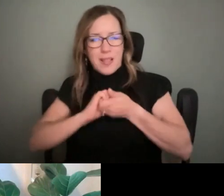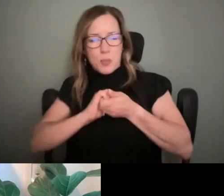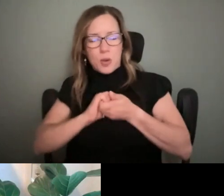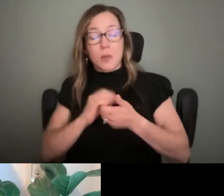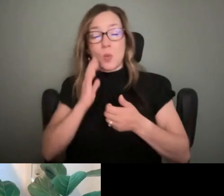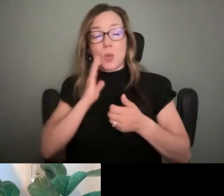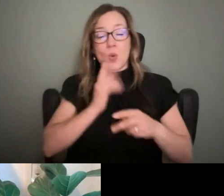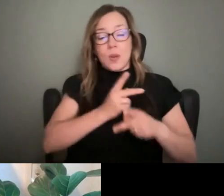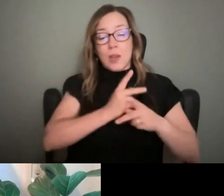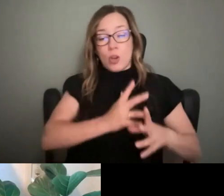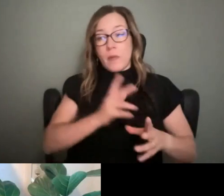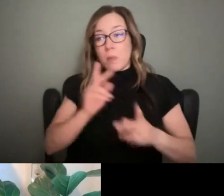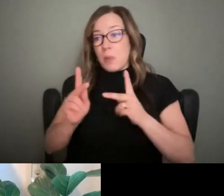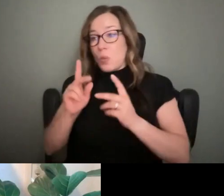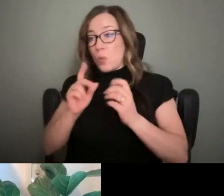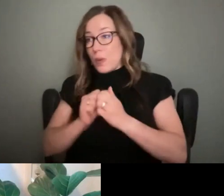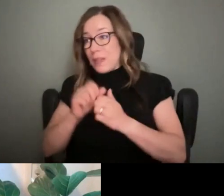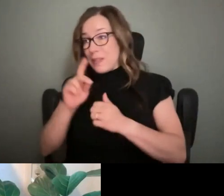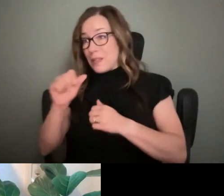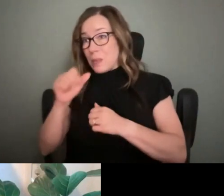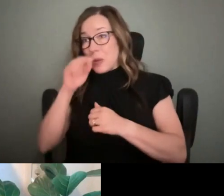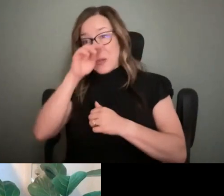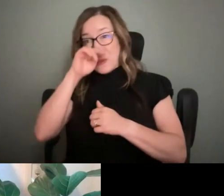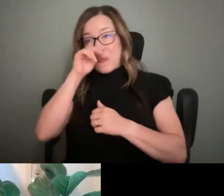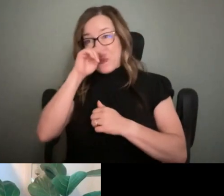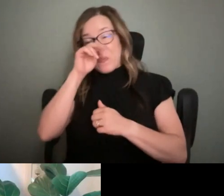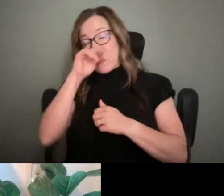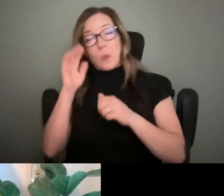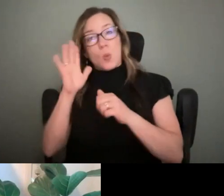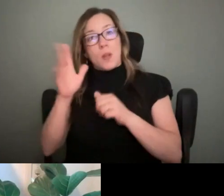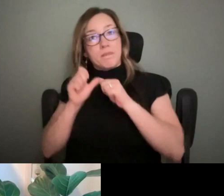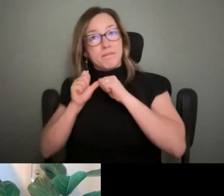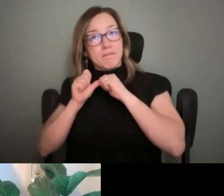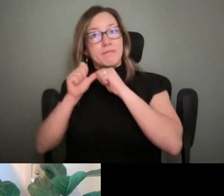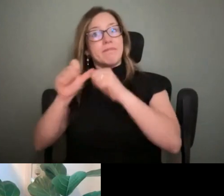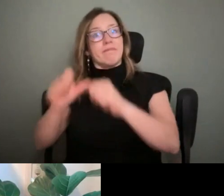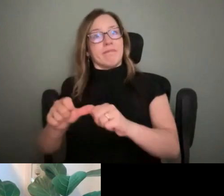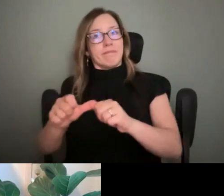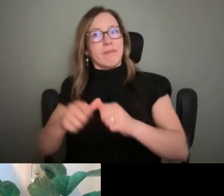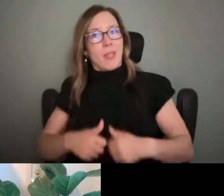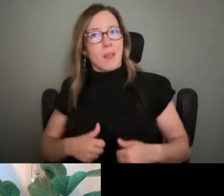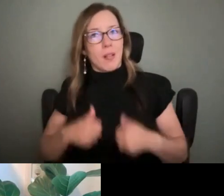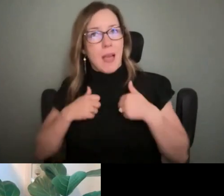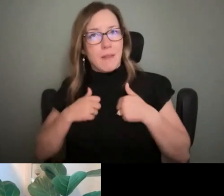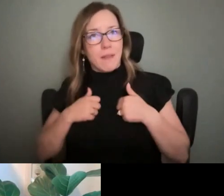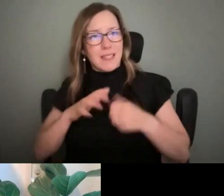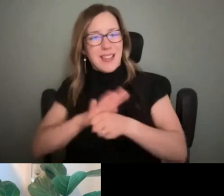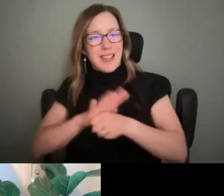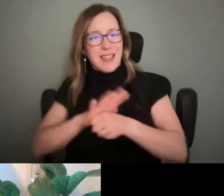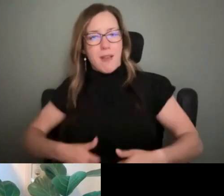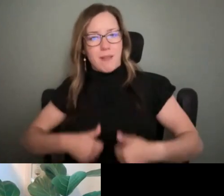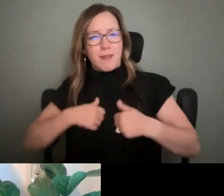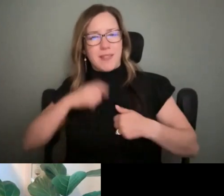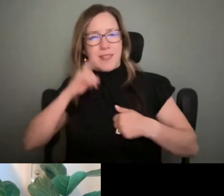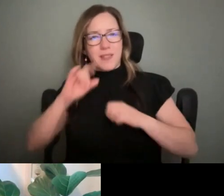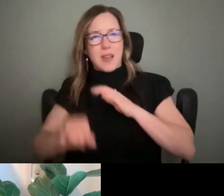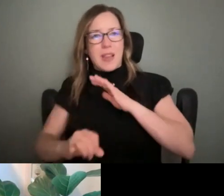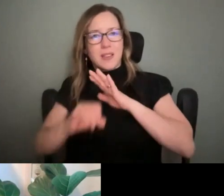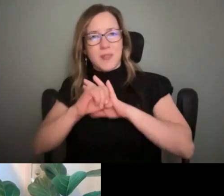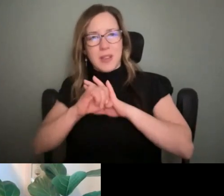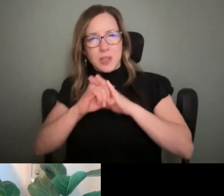people with disabilities exist across the lifespan. So we really are looking to identify innovation